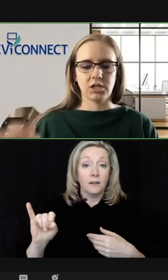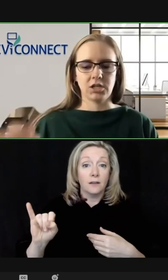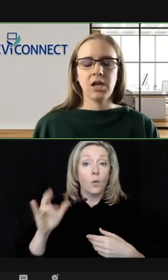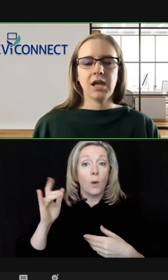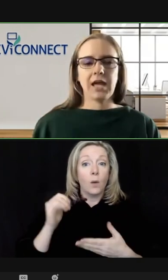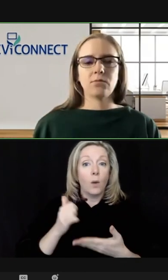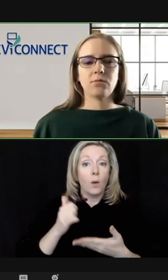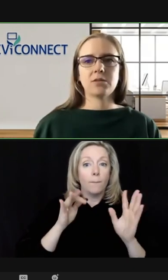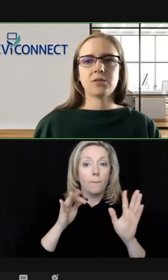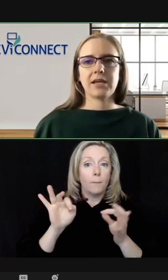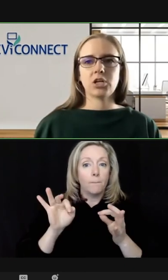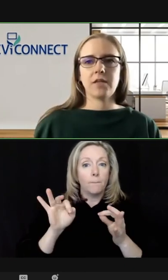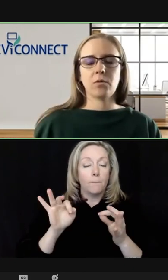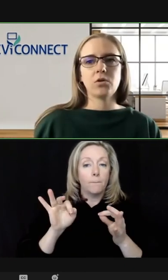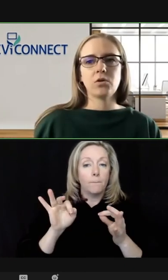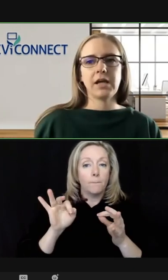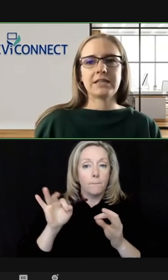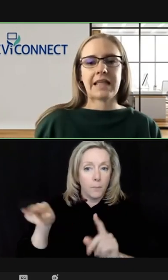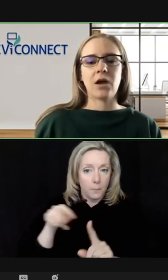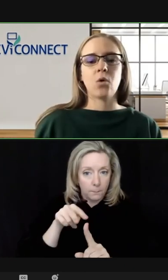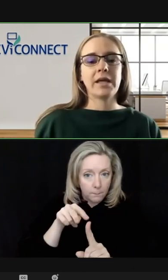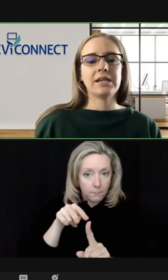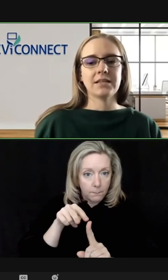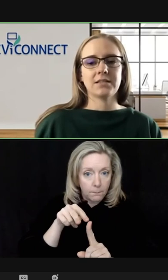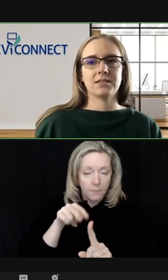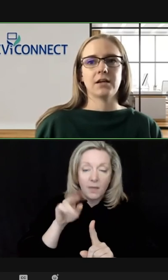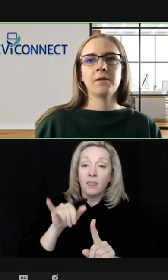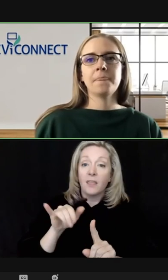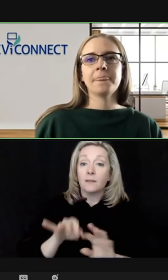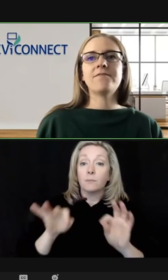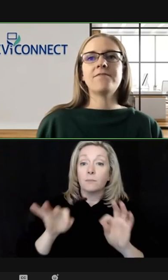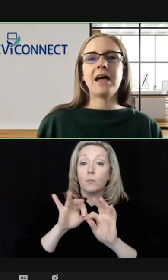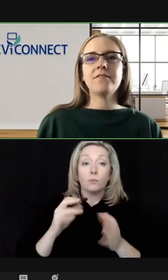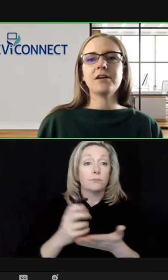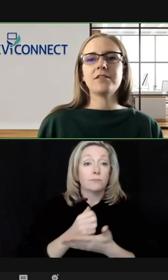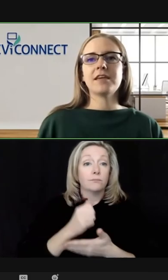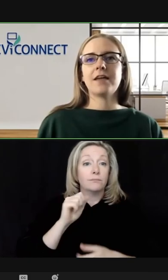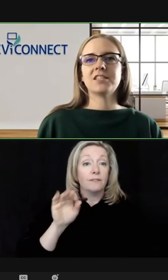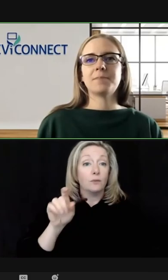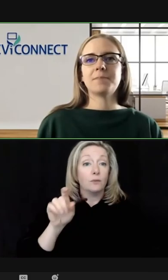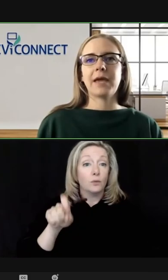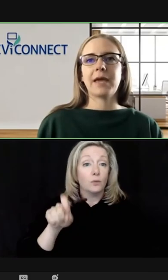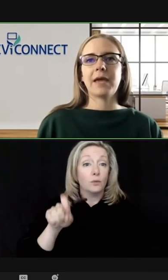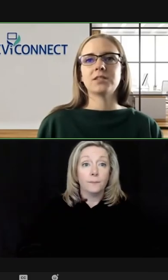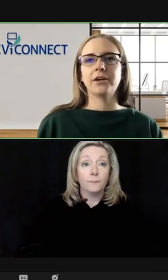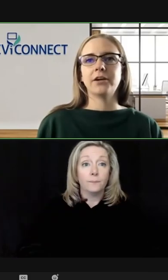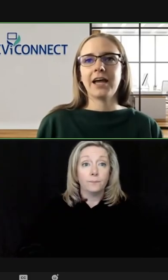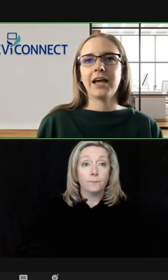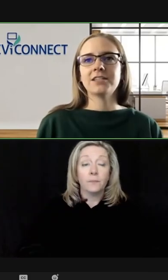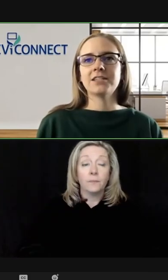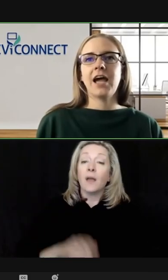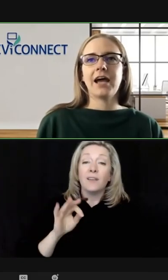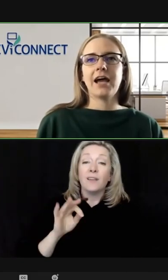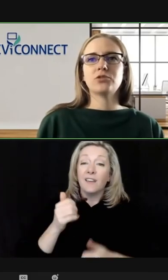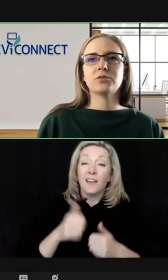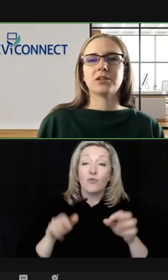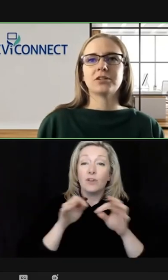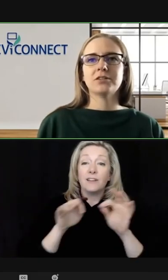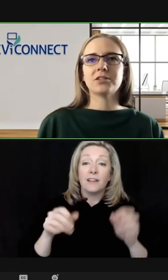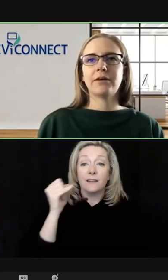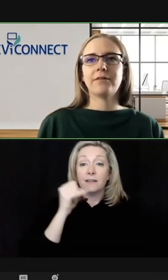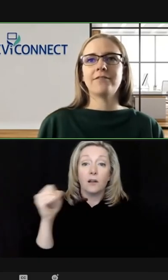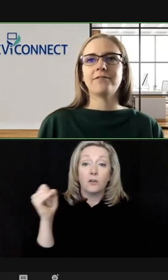their attention, and we need to make sure that we're utilizing that when necessary. If everything on this page was underlined and